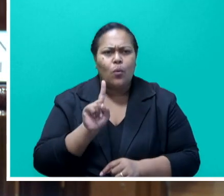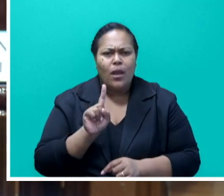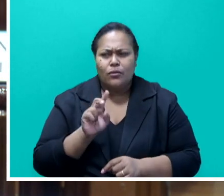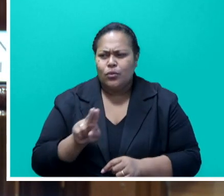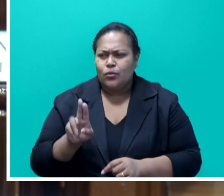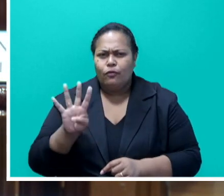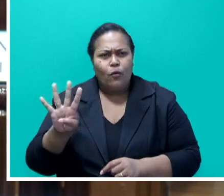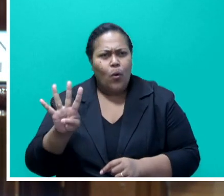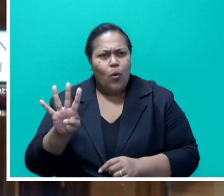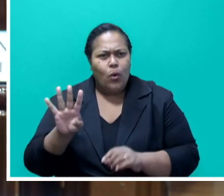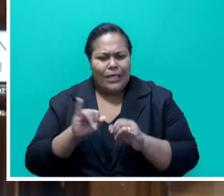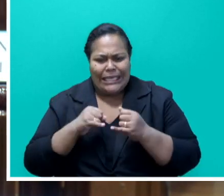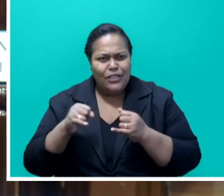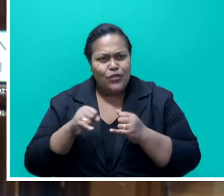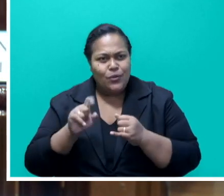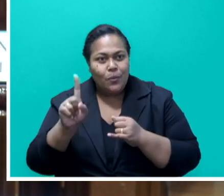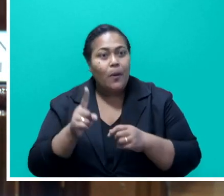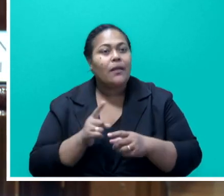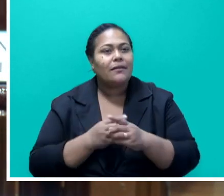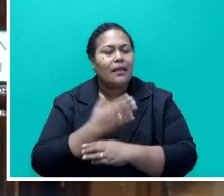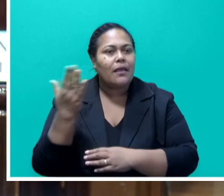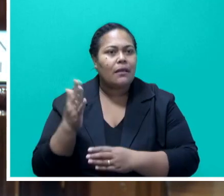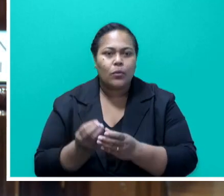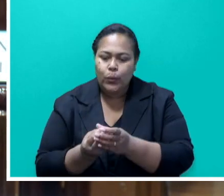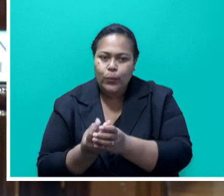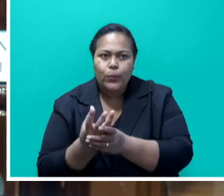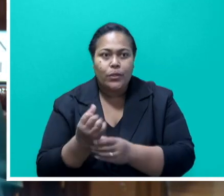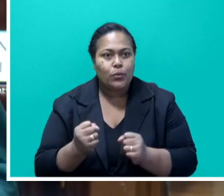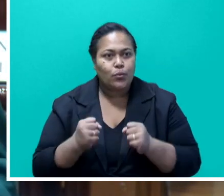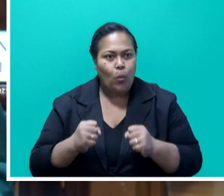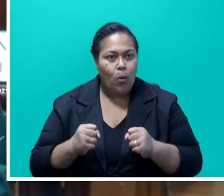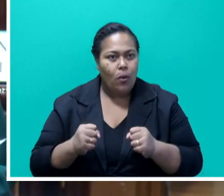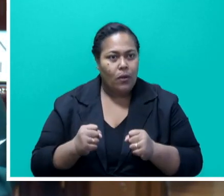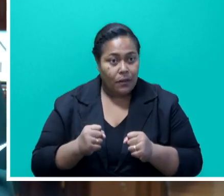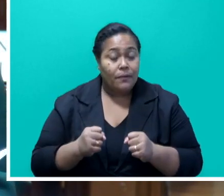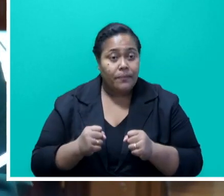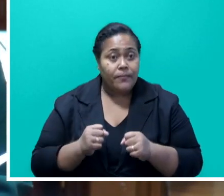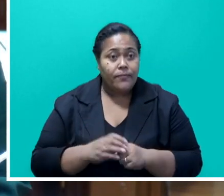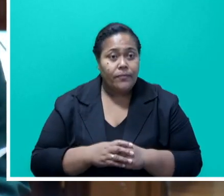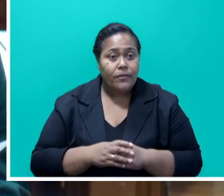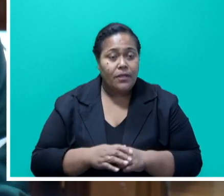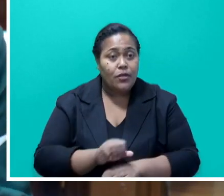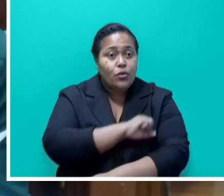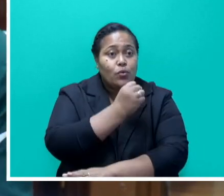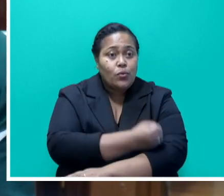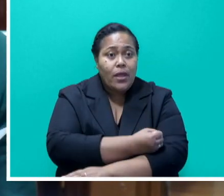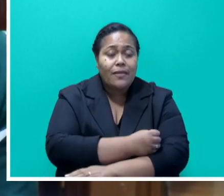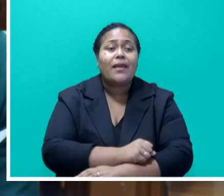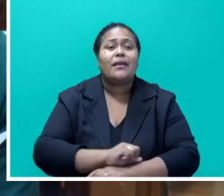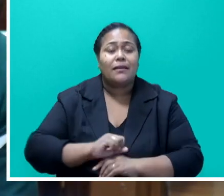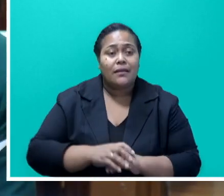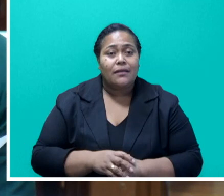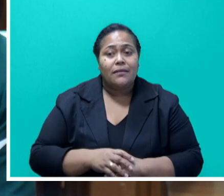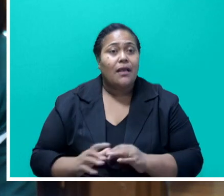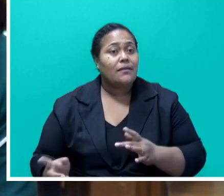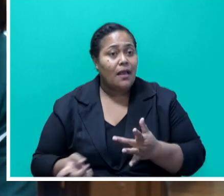day. And it is incredibly strong, with a higher compressive strength than many mixtures